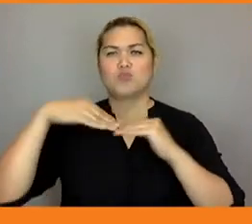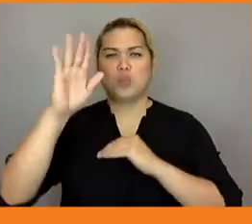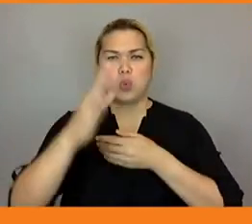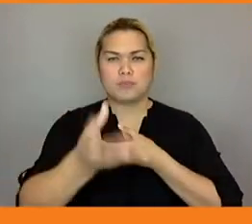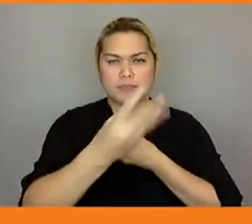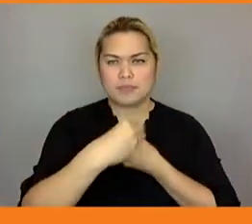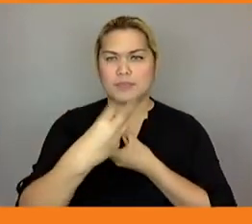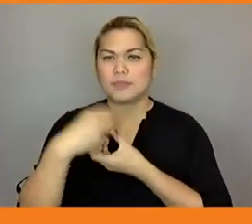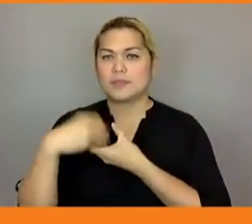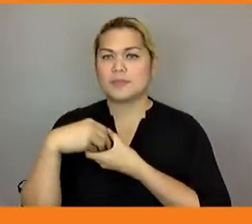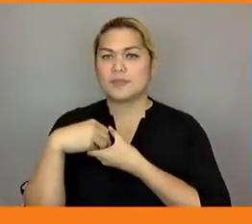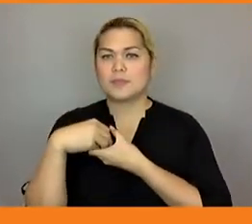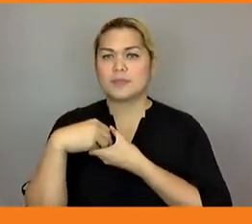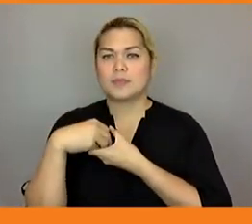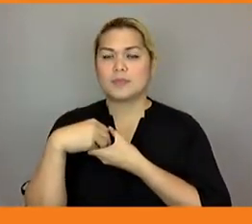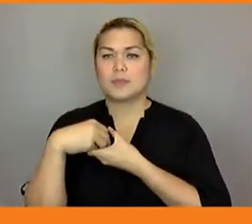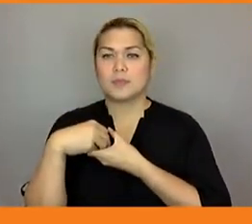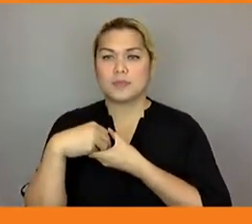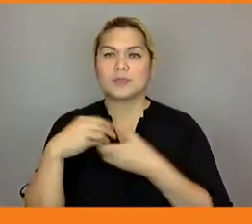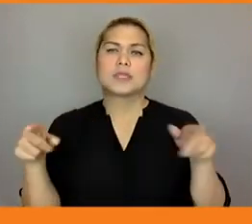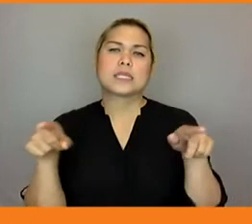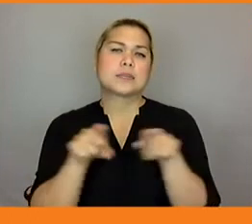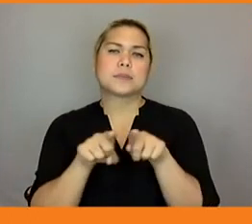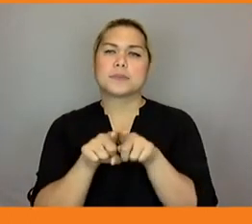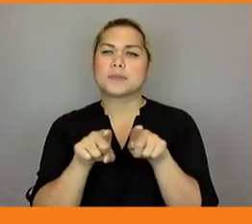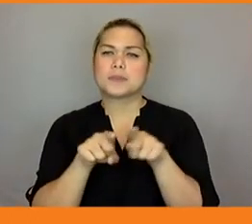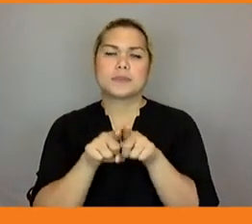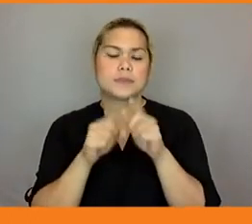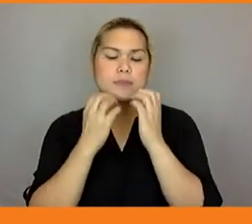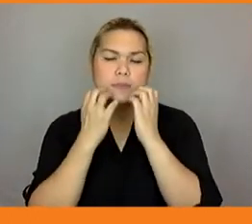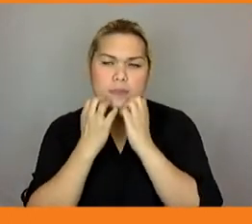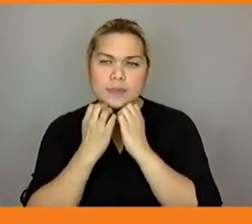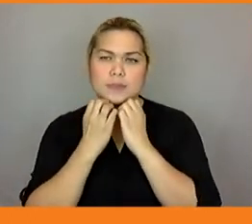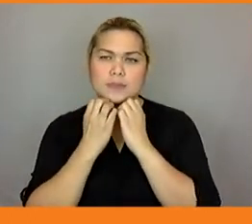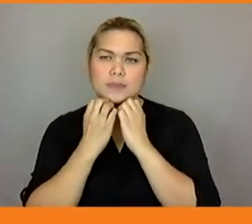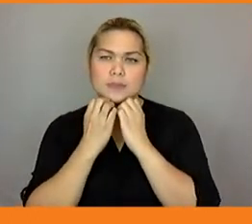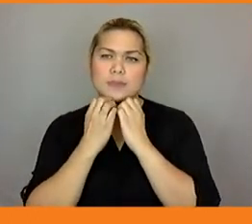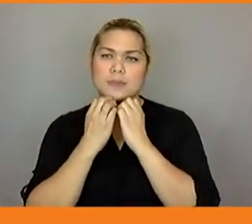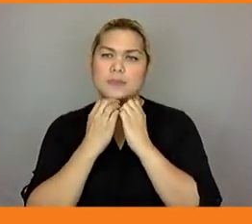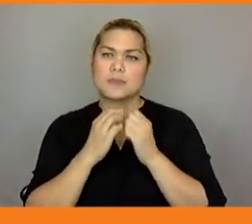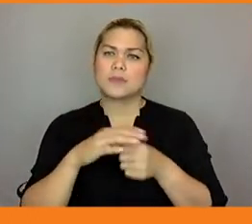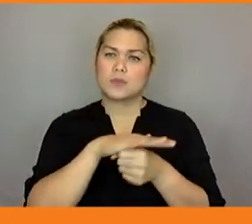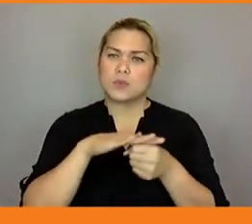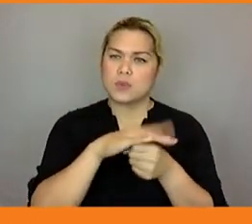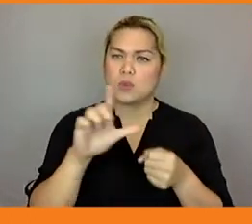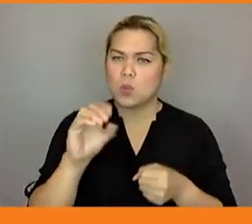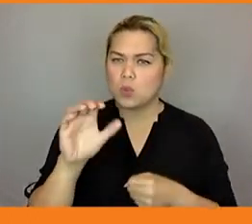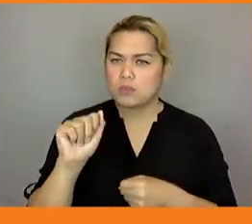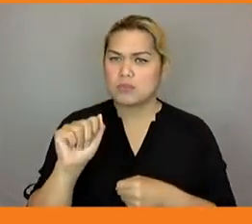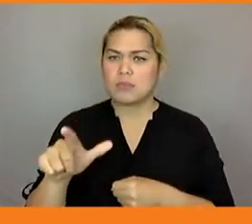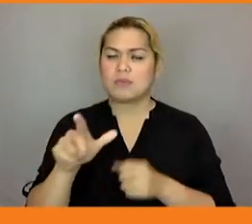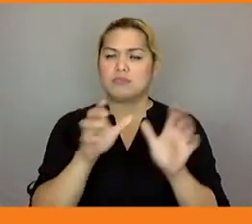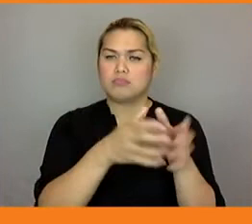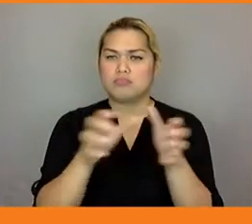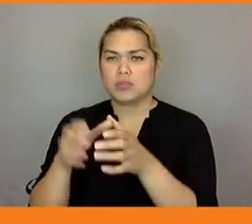We also value the participation of local CSOs, our youth groups, and communities in initiatives